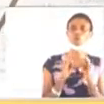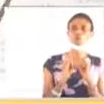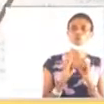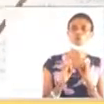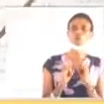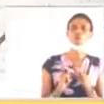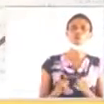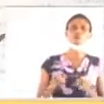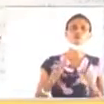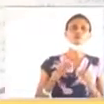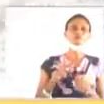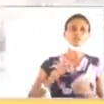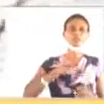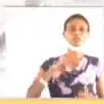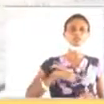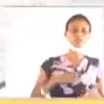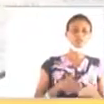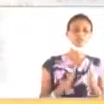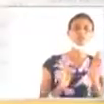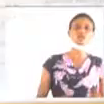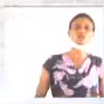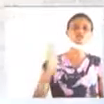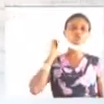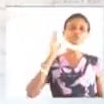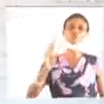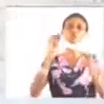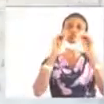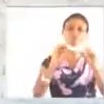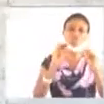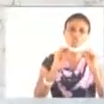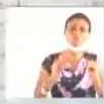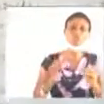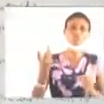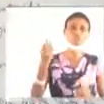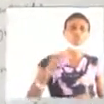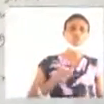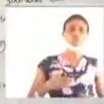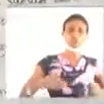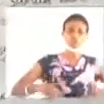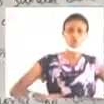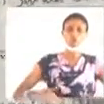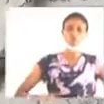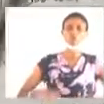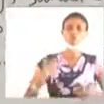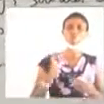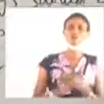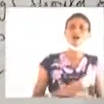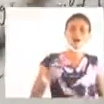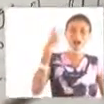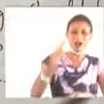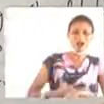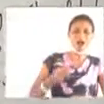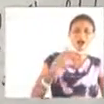addicts. Another point we are going to consider is that you should be taught